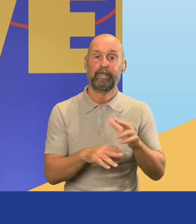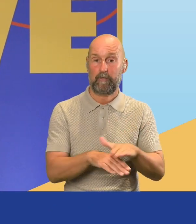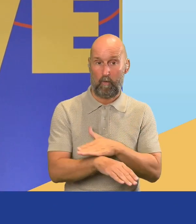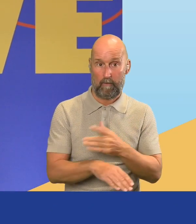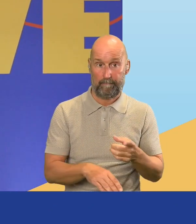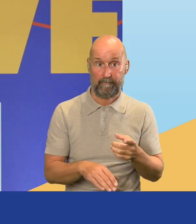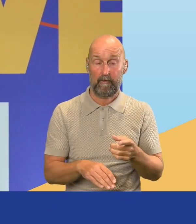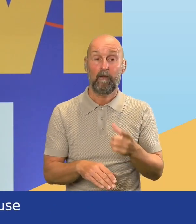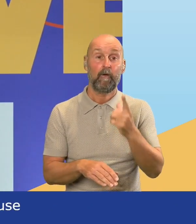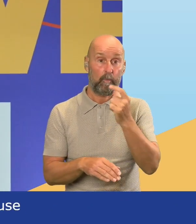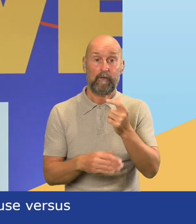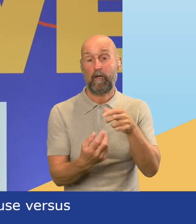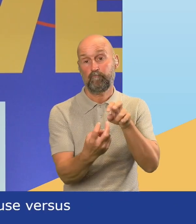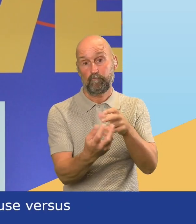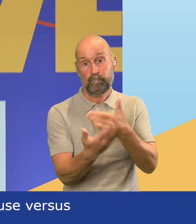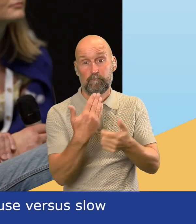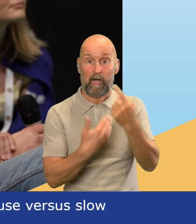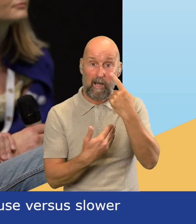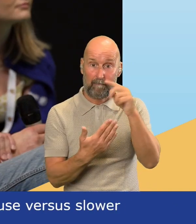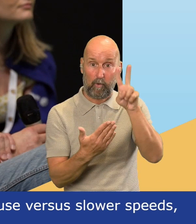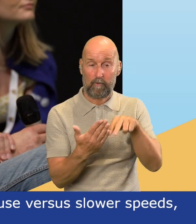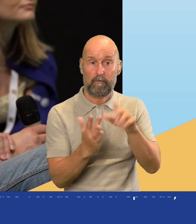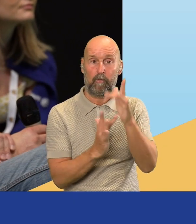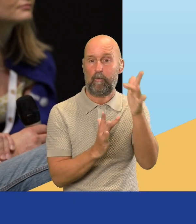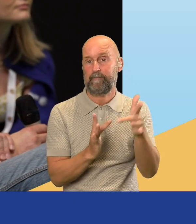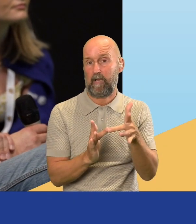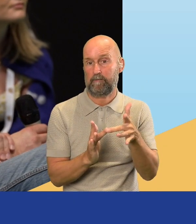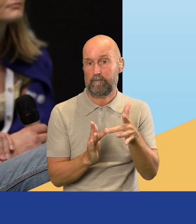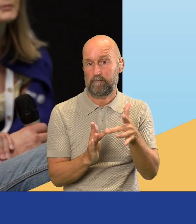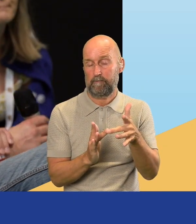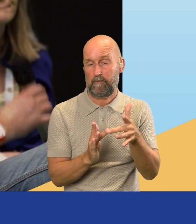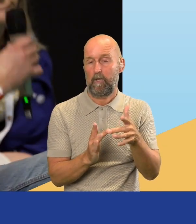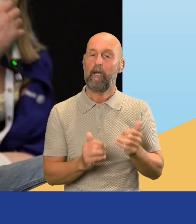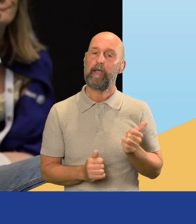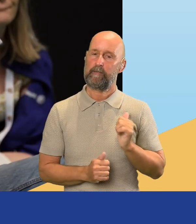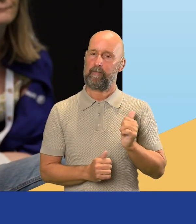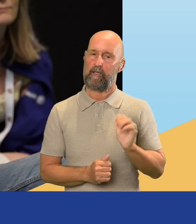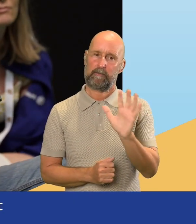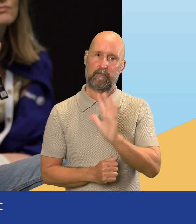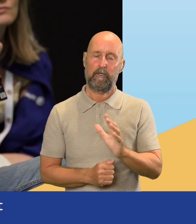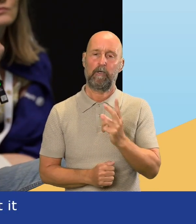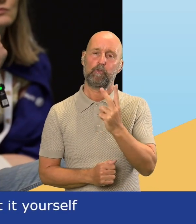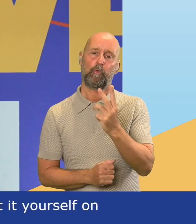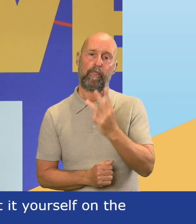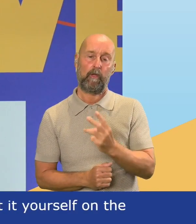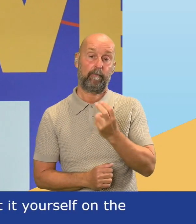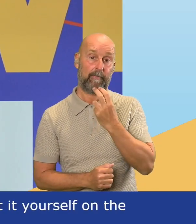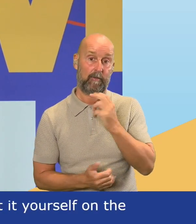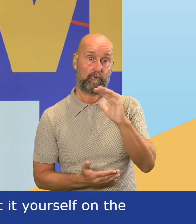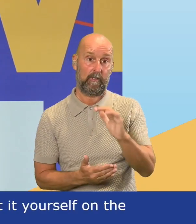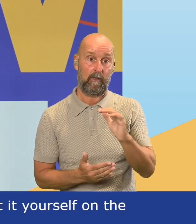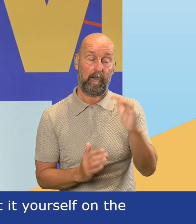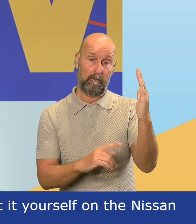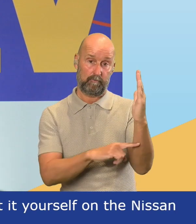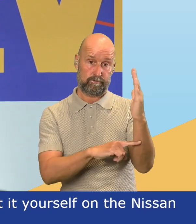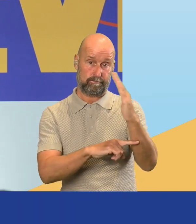something we can absolutely go through, and you can look at yourself on the nissan.co.uk website, but I would expect it would be around 2/3 of the battery stated range